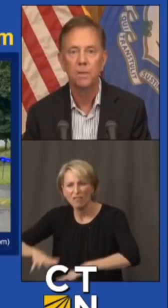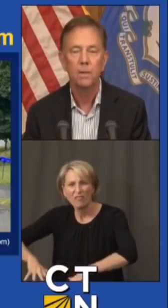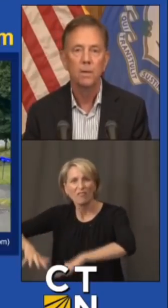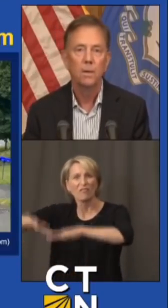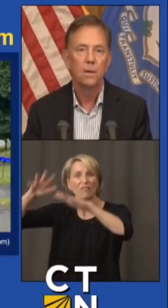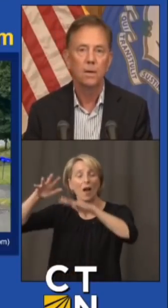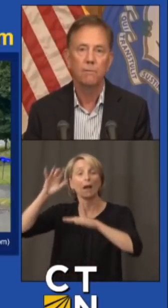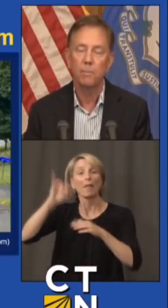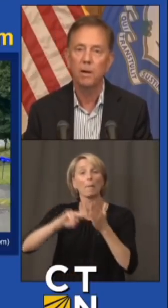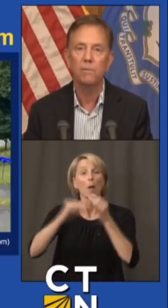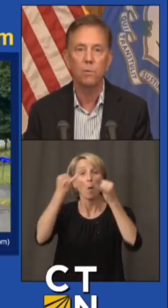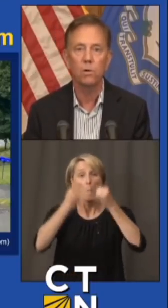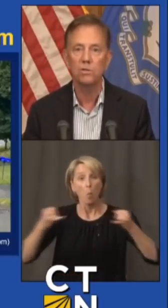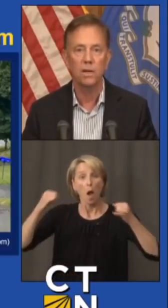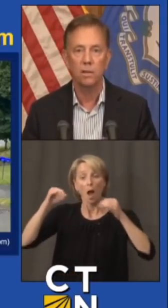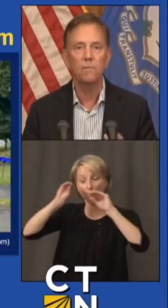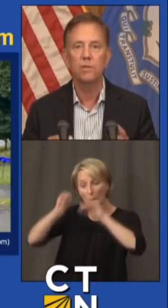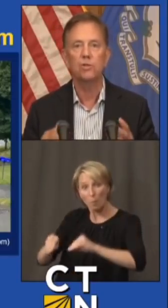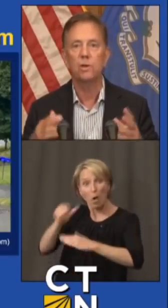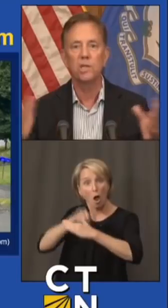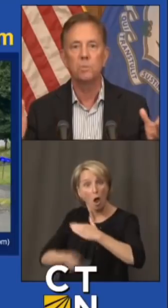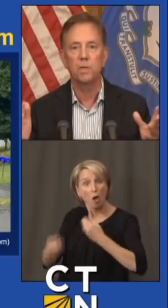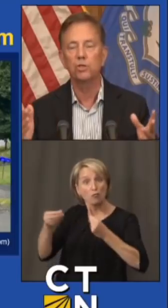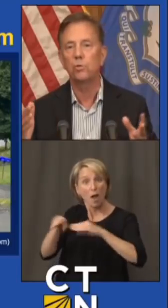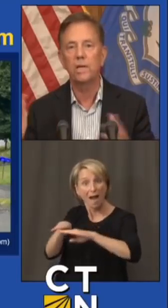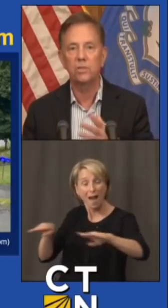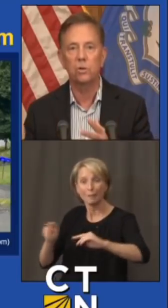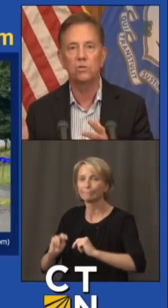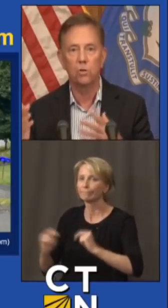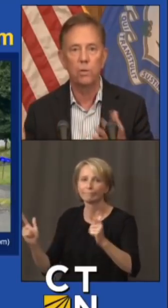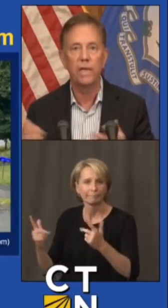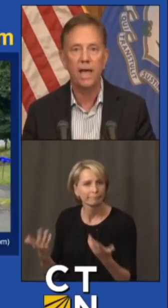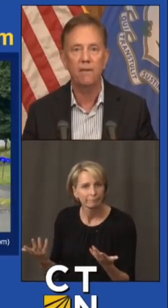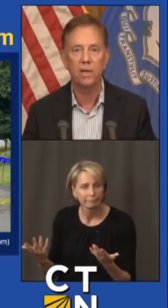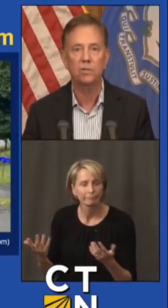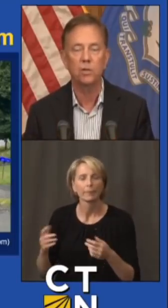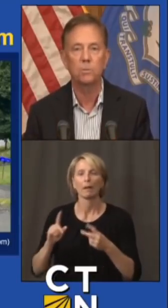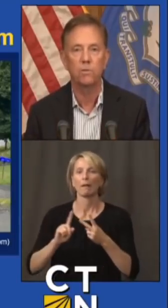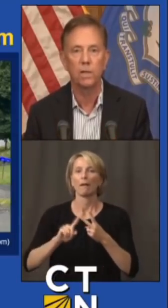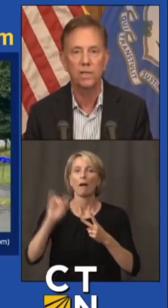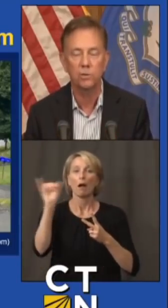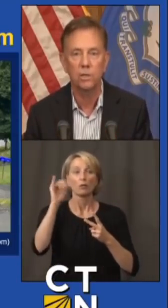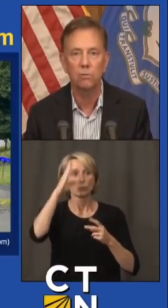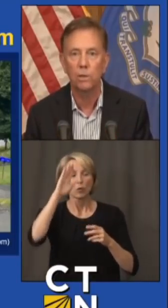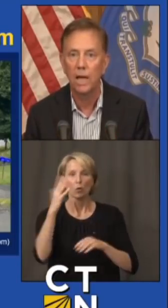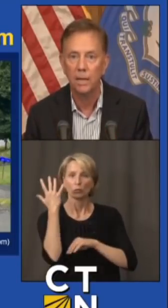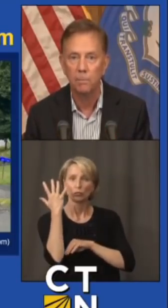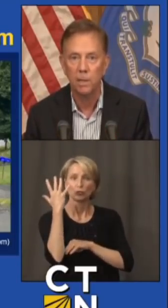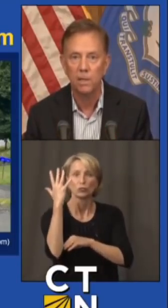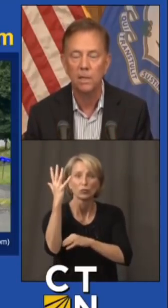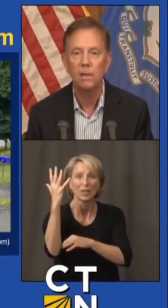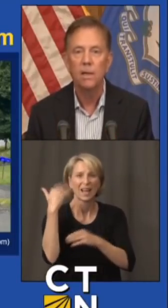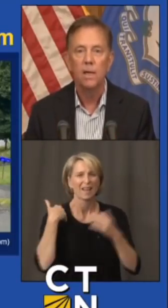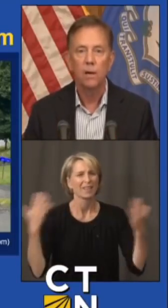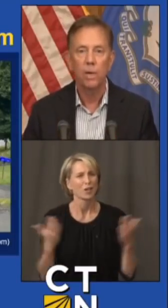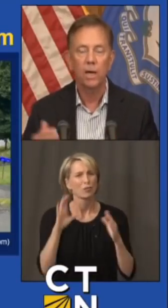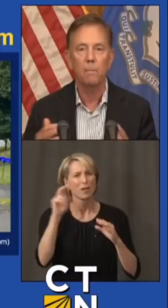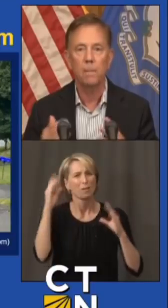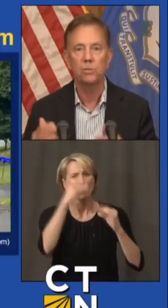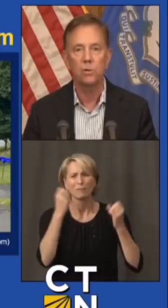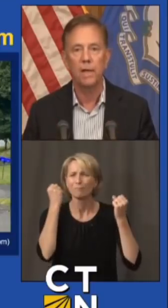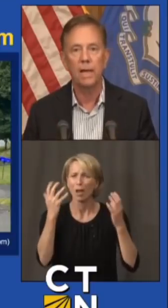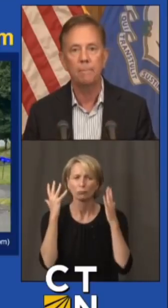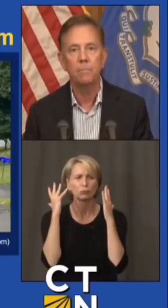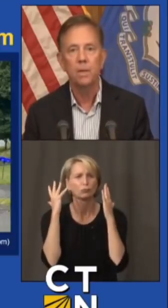time. For better or for worse, I love the trees, but the trees also wreak havoc in terms of electric reliability. And we